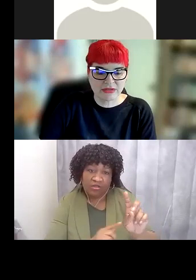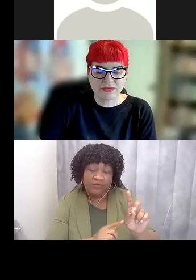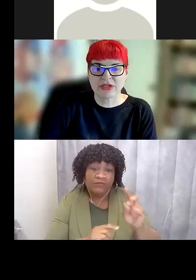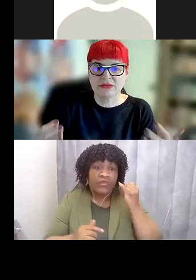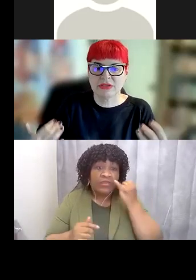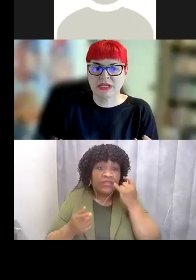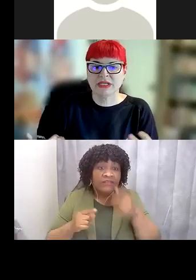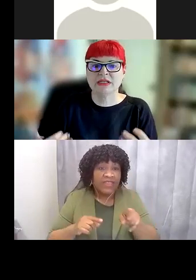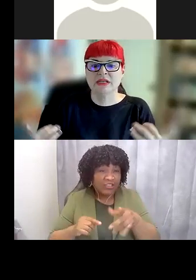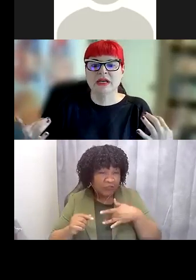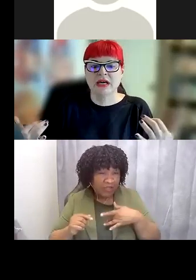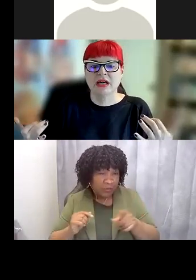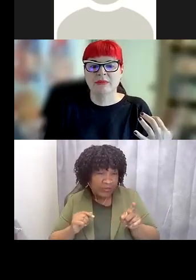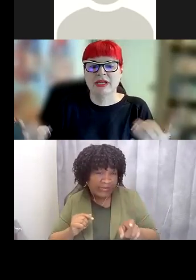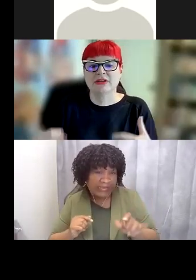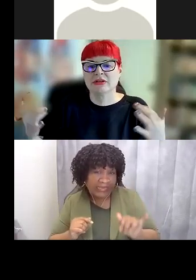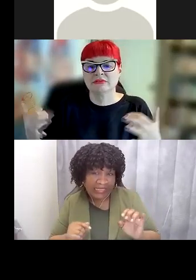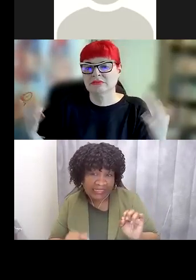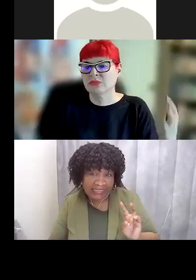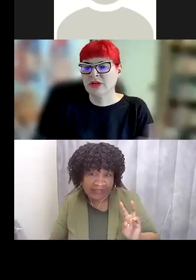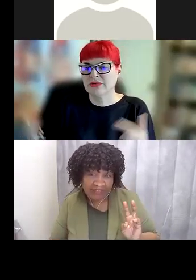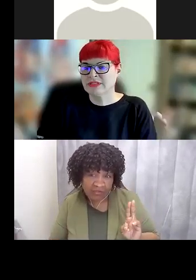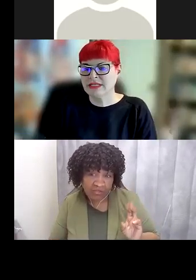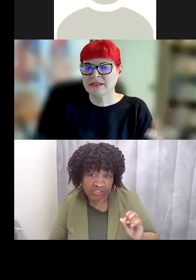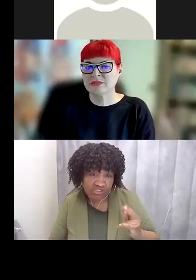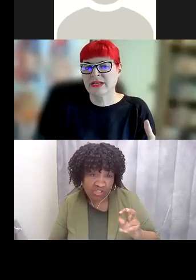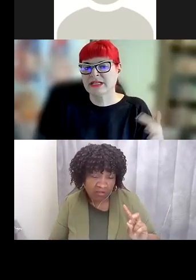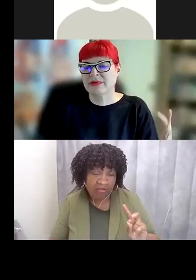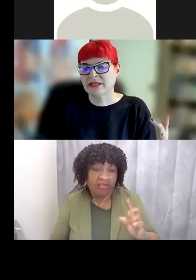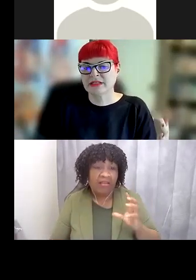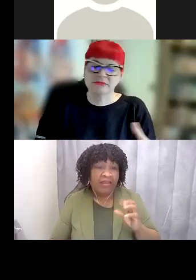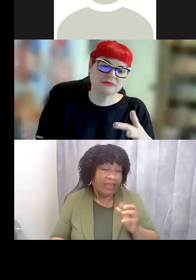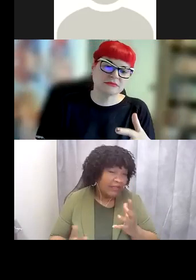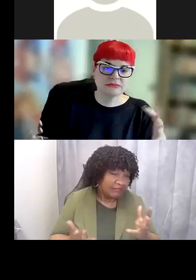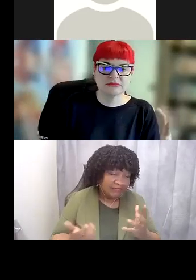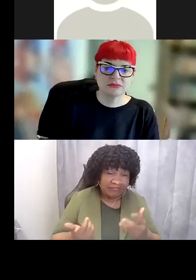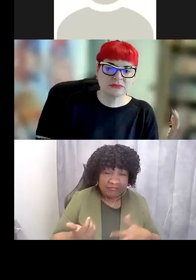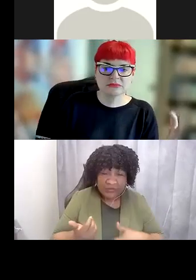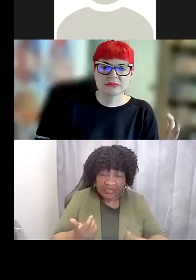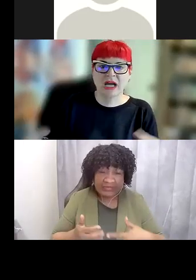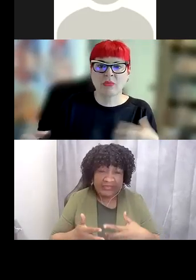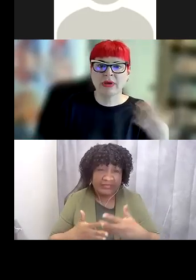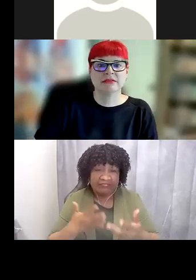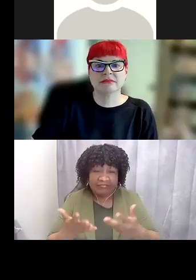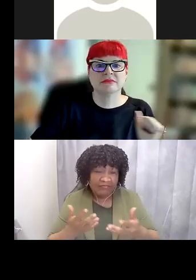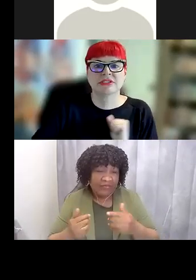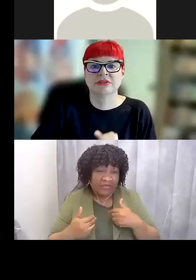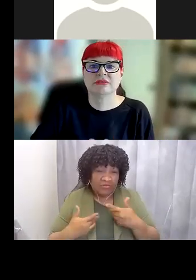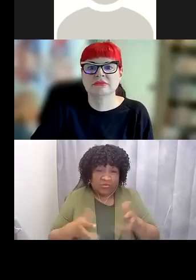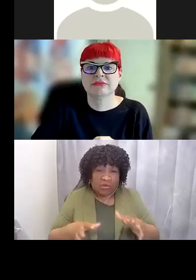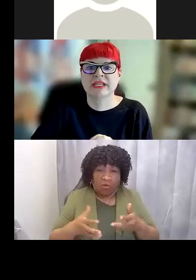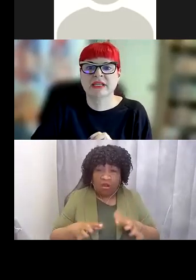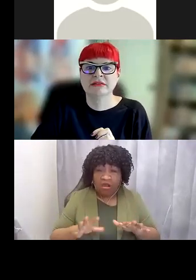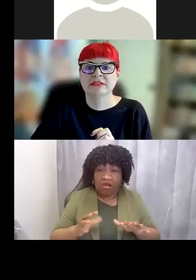that you feel like you need, and you're one of those things, wanting to get pregnant, not wanting